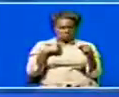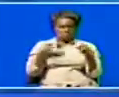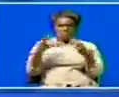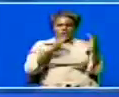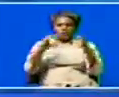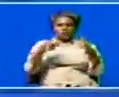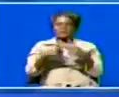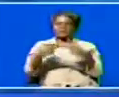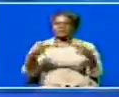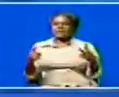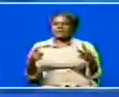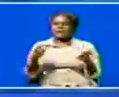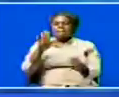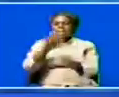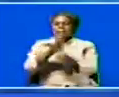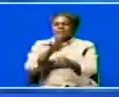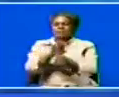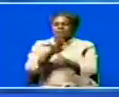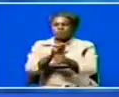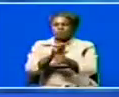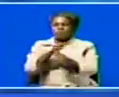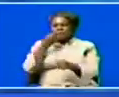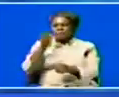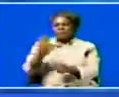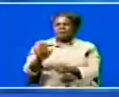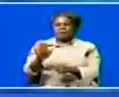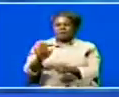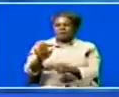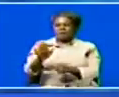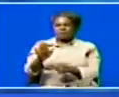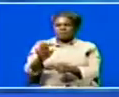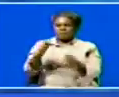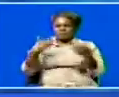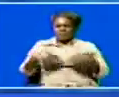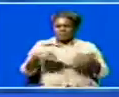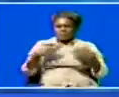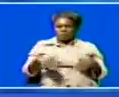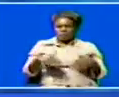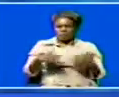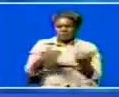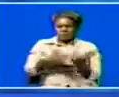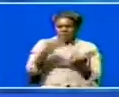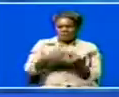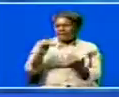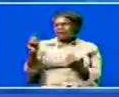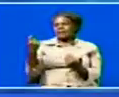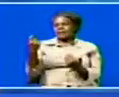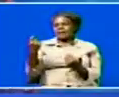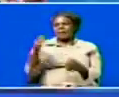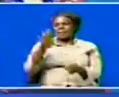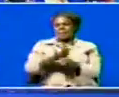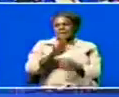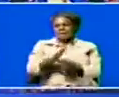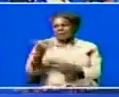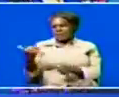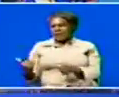conversation that there was a lot of, the response really was that there's a lot of people who actively care about Kenya. Yeah. And that there's a lot of young